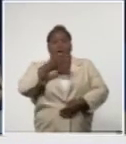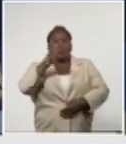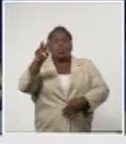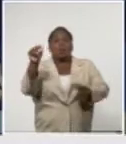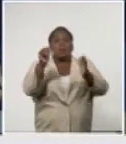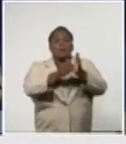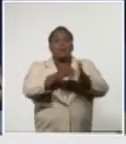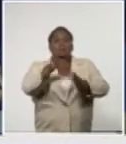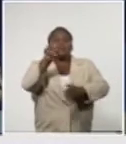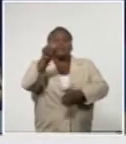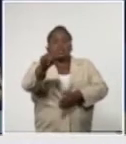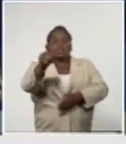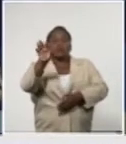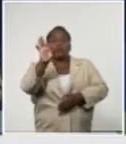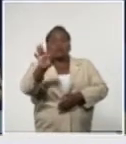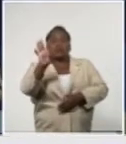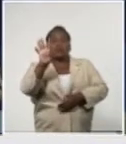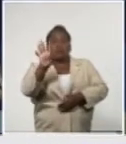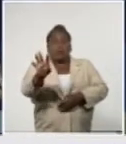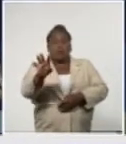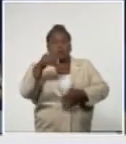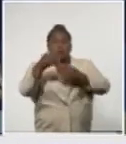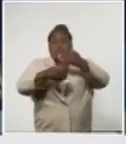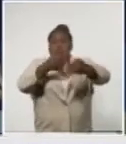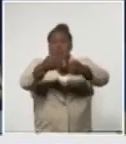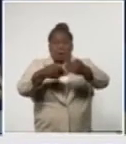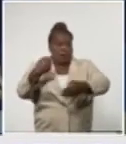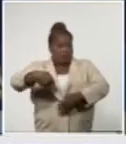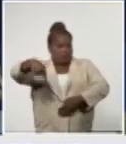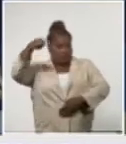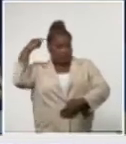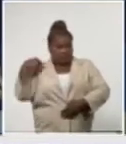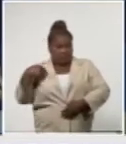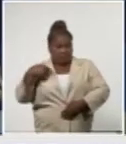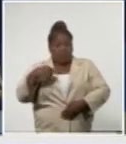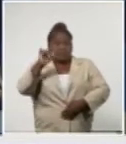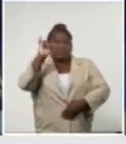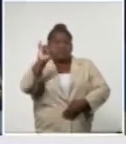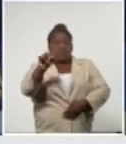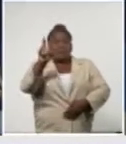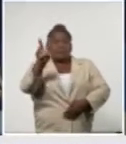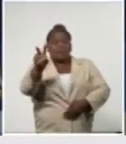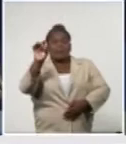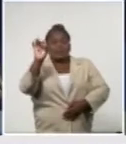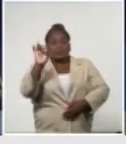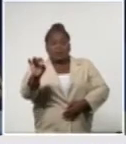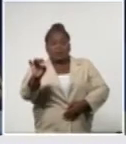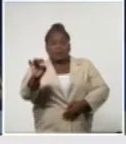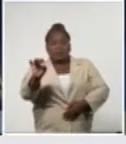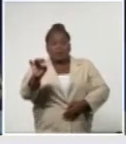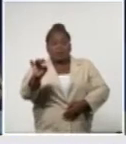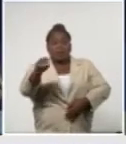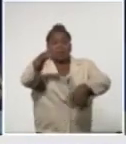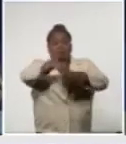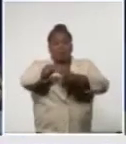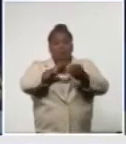positive cases. Nonetheless, they continue processing samples. Of